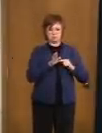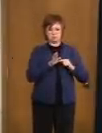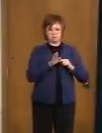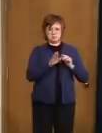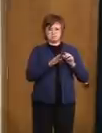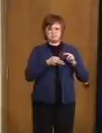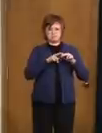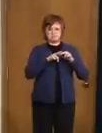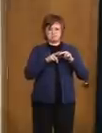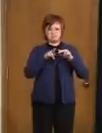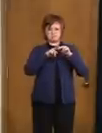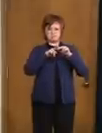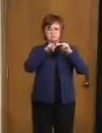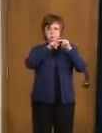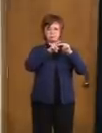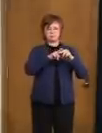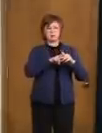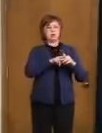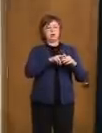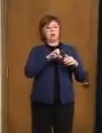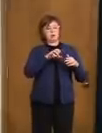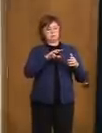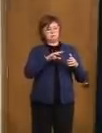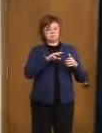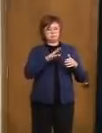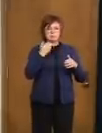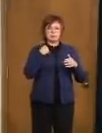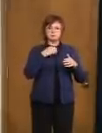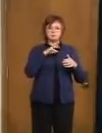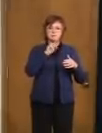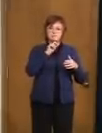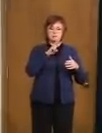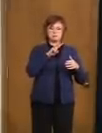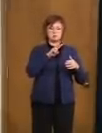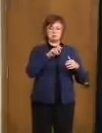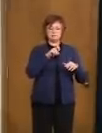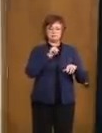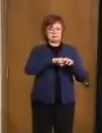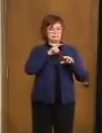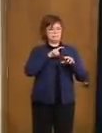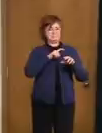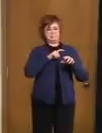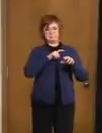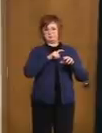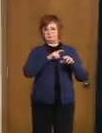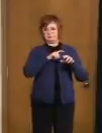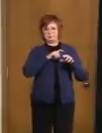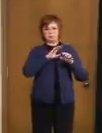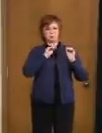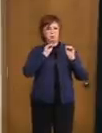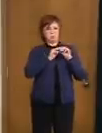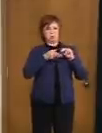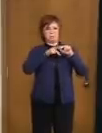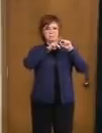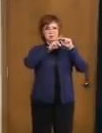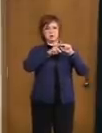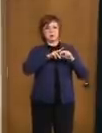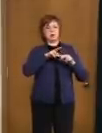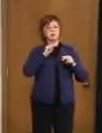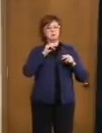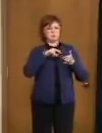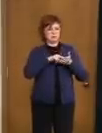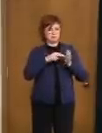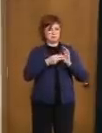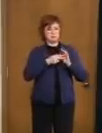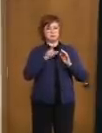some public health measures end November and then further restrictions mid-December. And actually, that had an